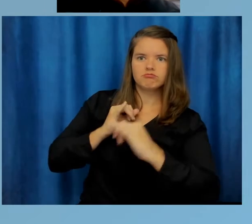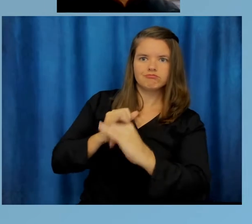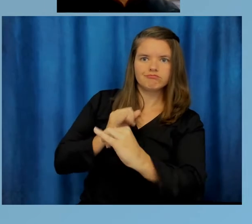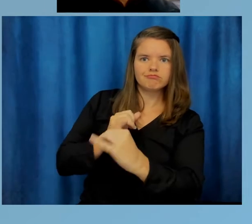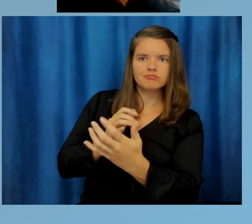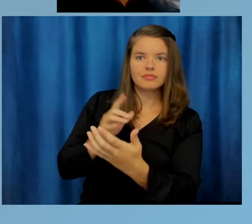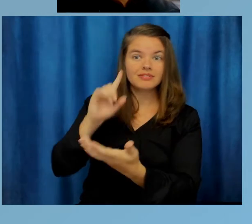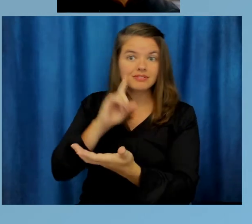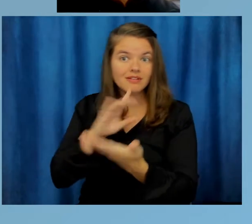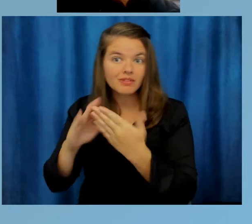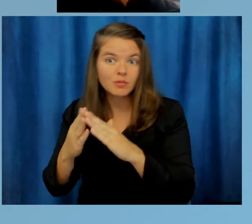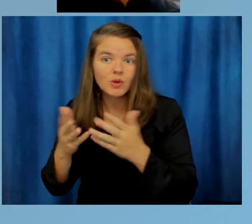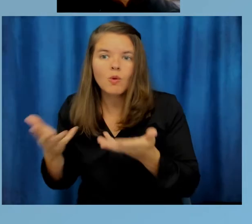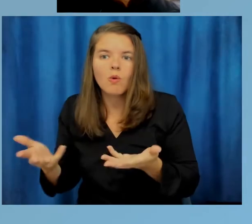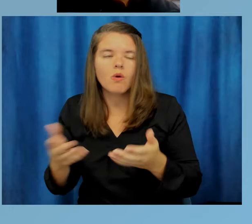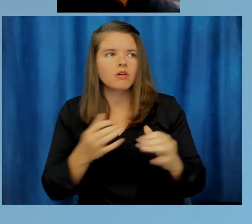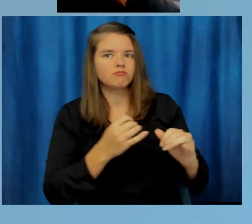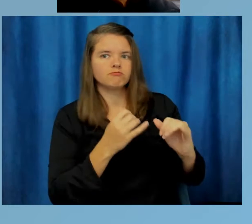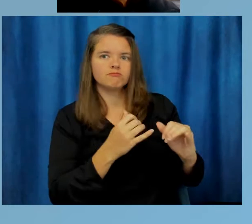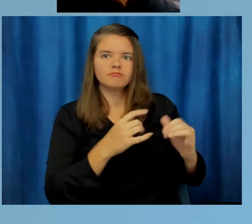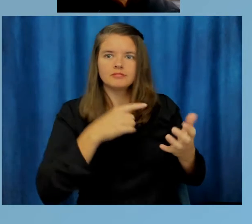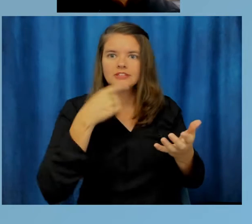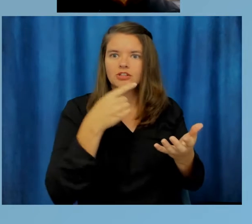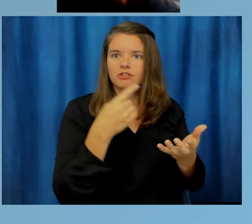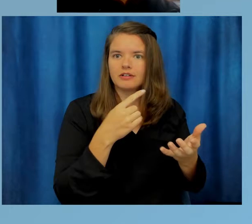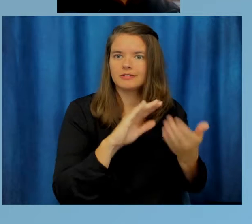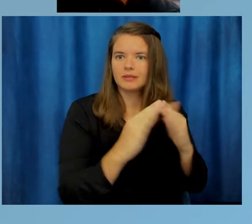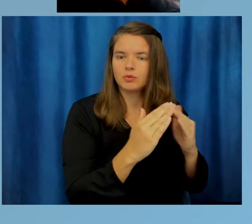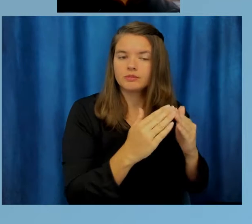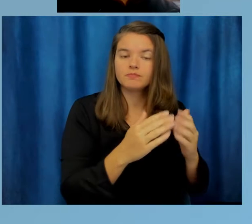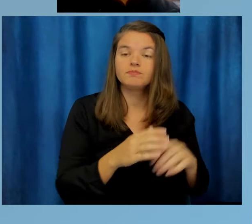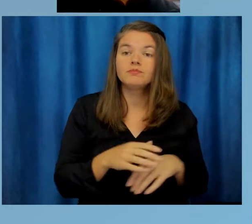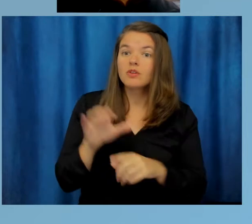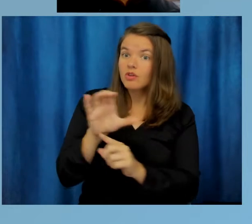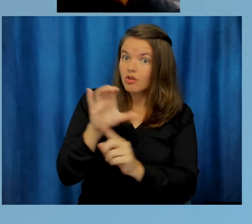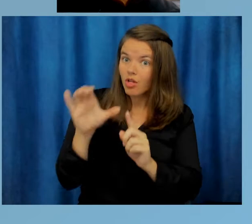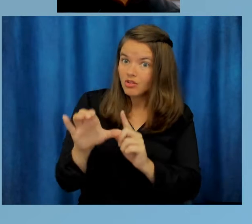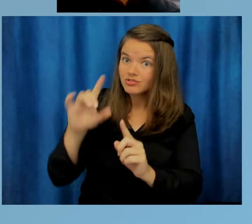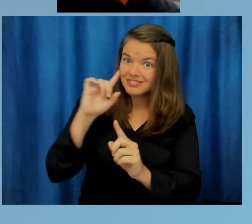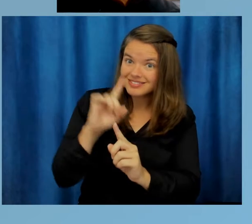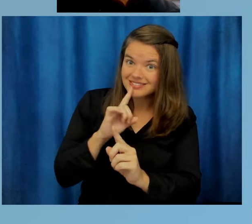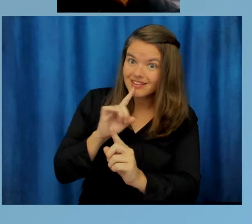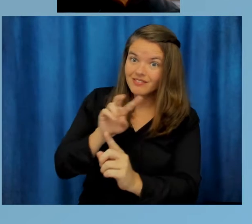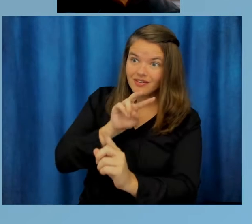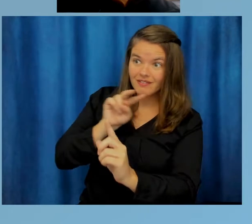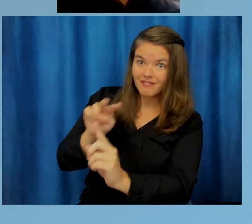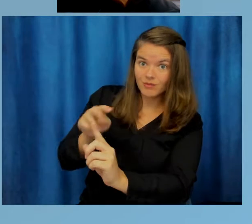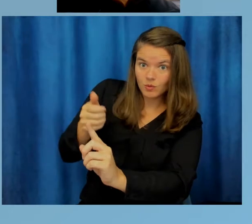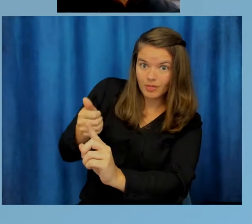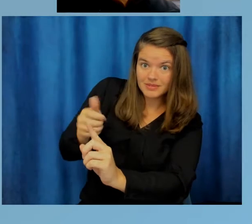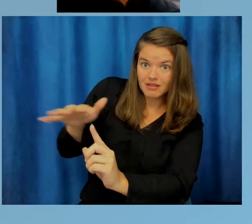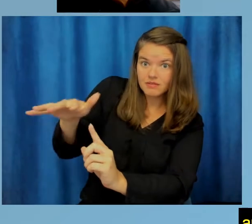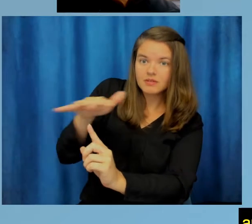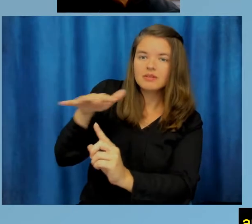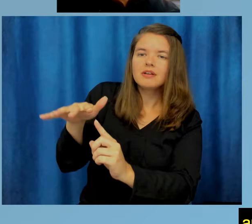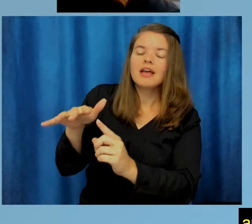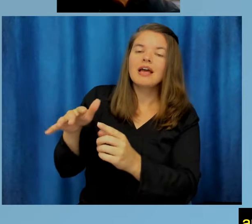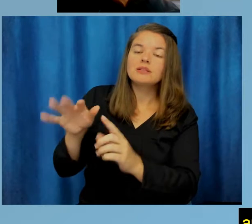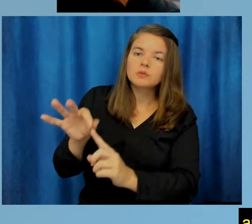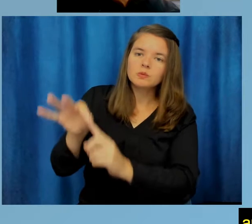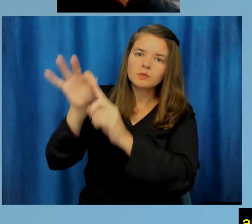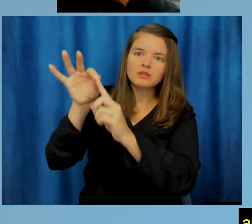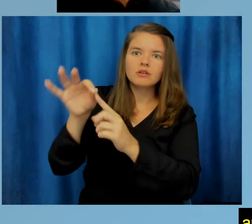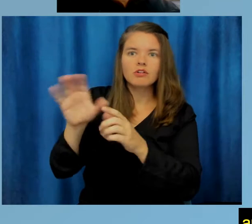identify with the deaf community or the hearing community? Culturally deaf individuals view themselves as a unique cultural